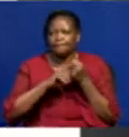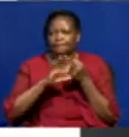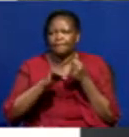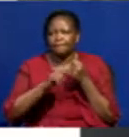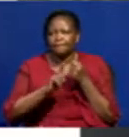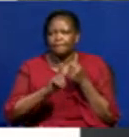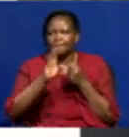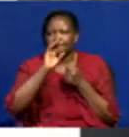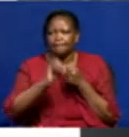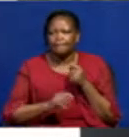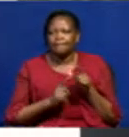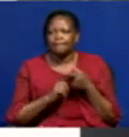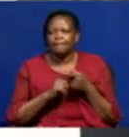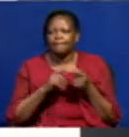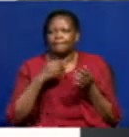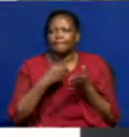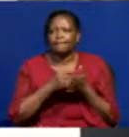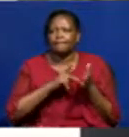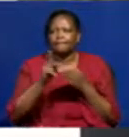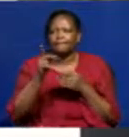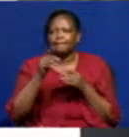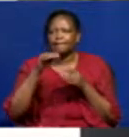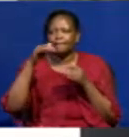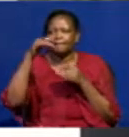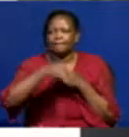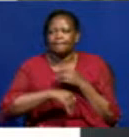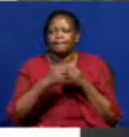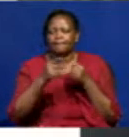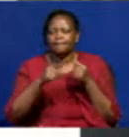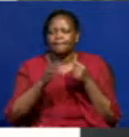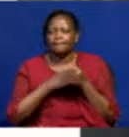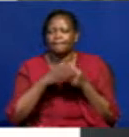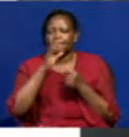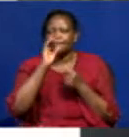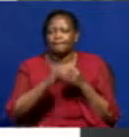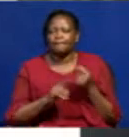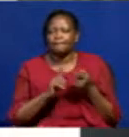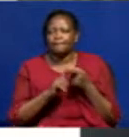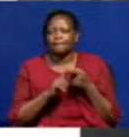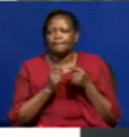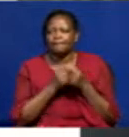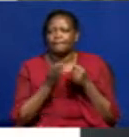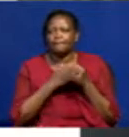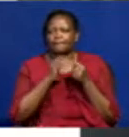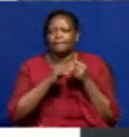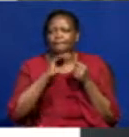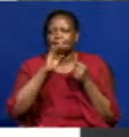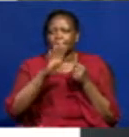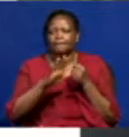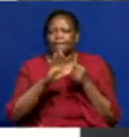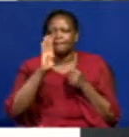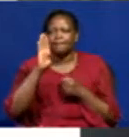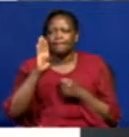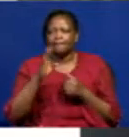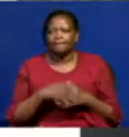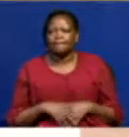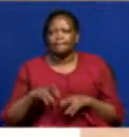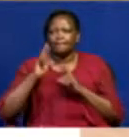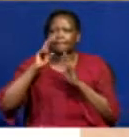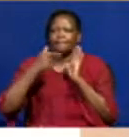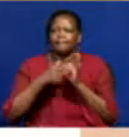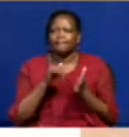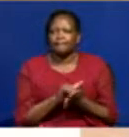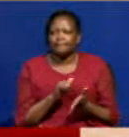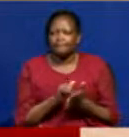765.1%, the amount paid out decreased by 2.9% to 18.45 billion shillings. The report indicates